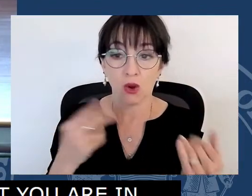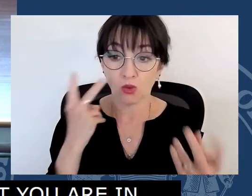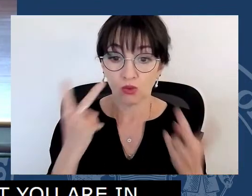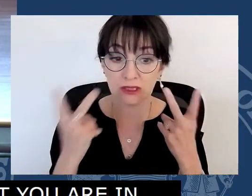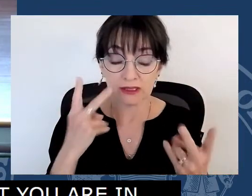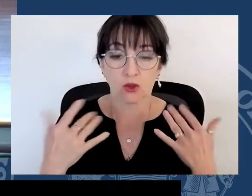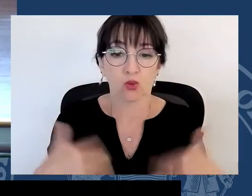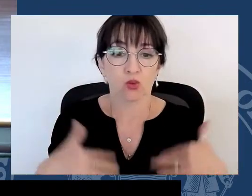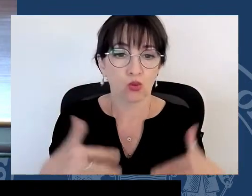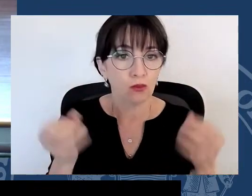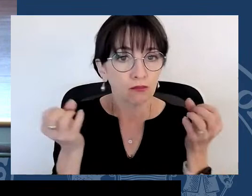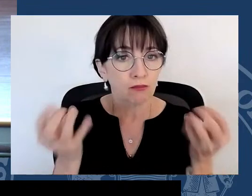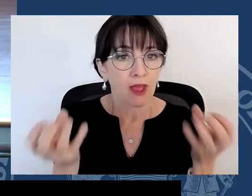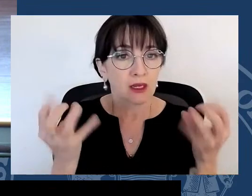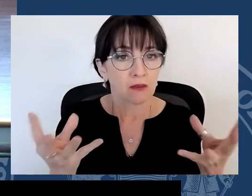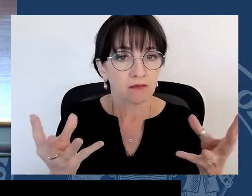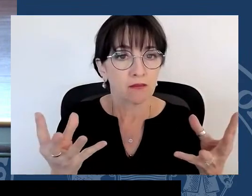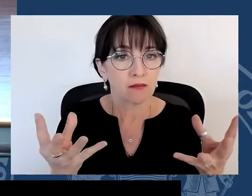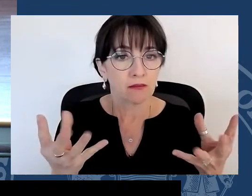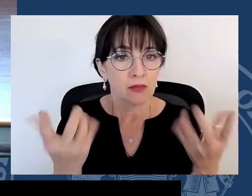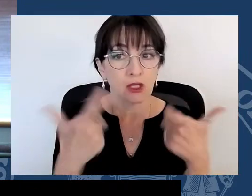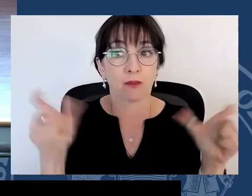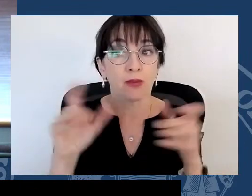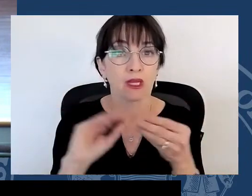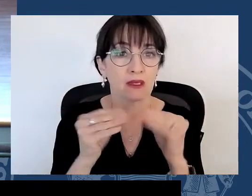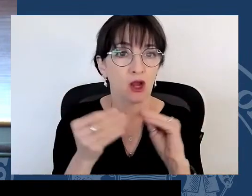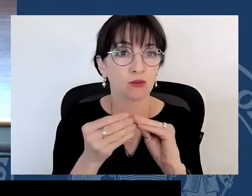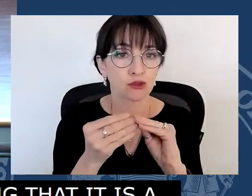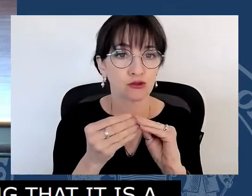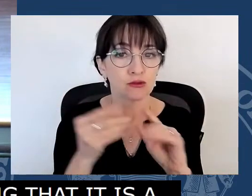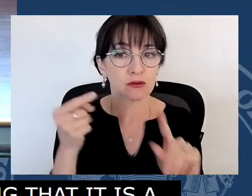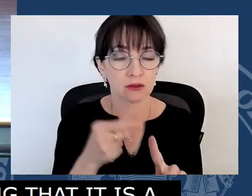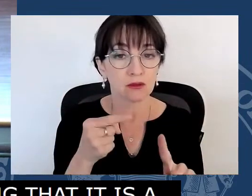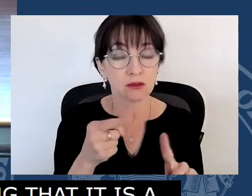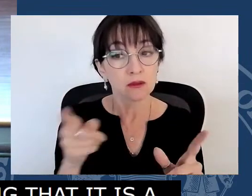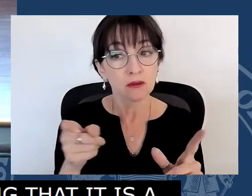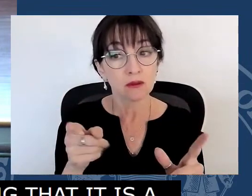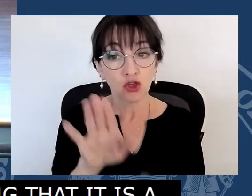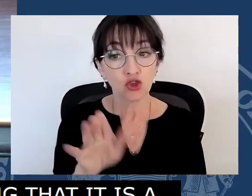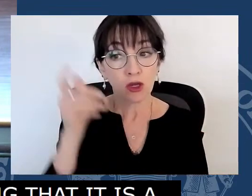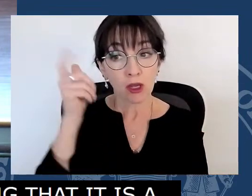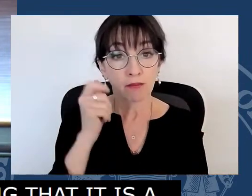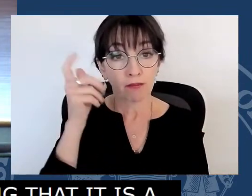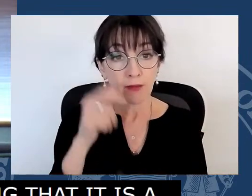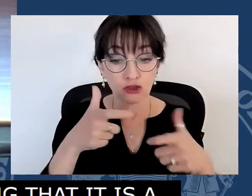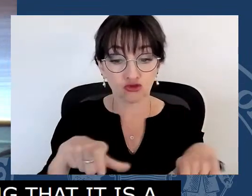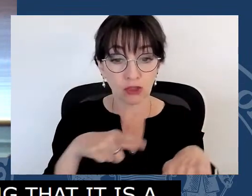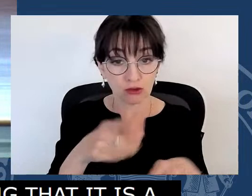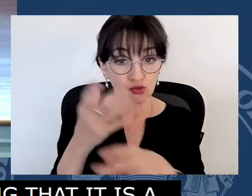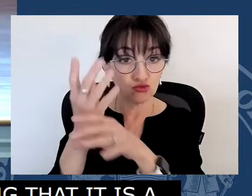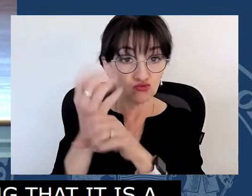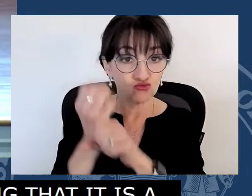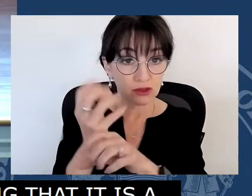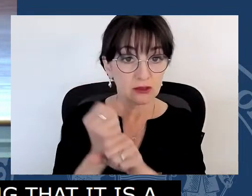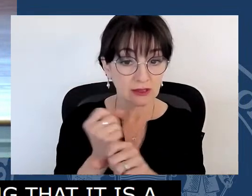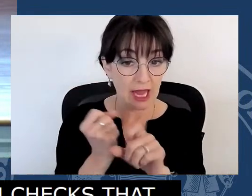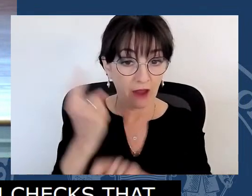number. Well, let's compare it to the pension checks that you get, right? So every